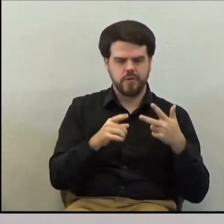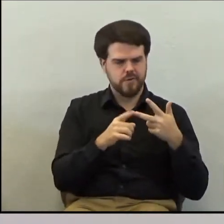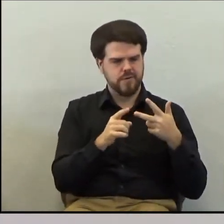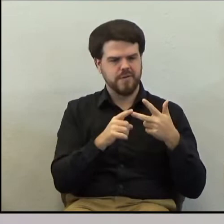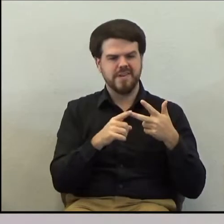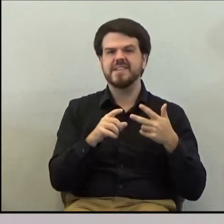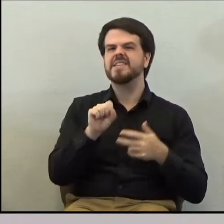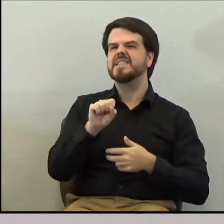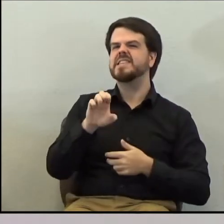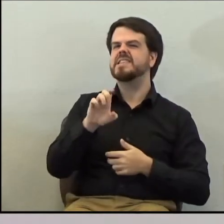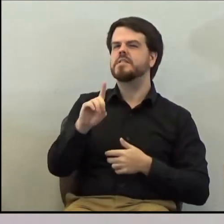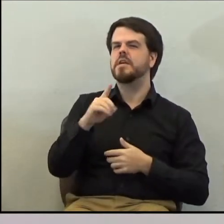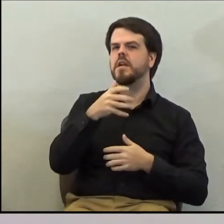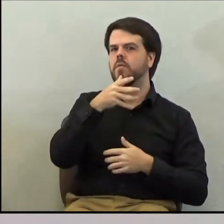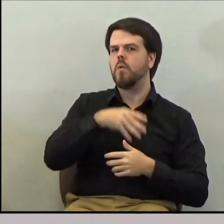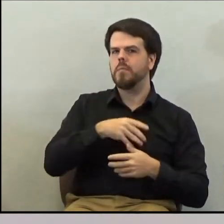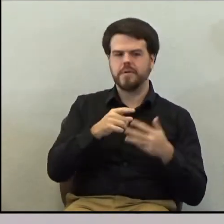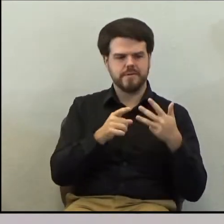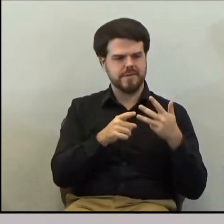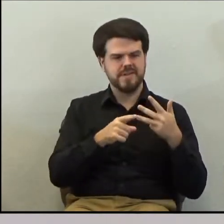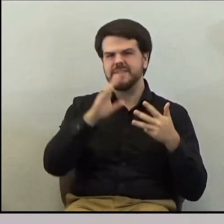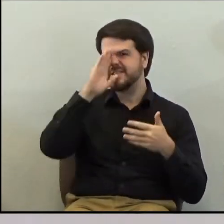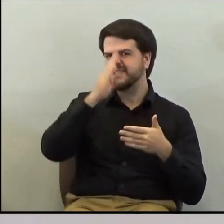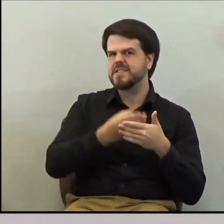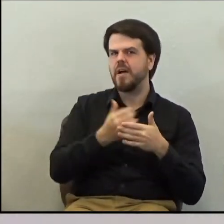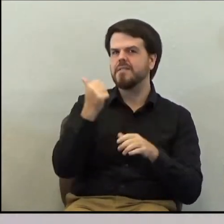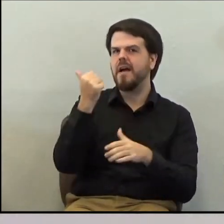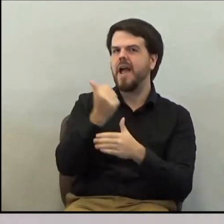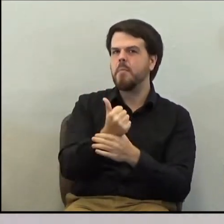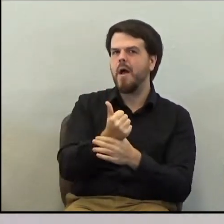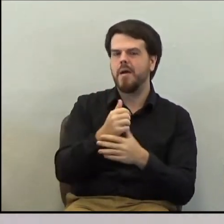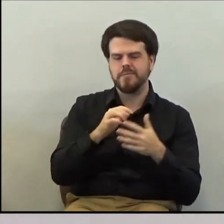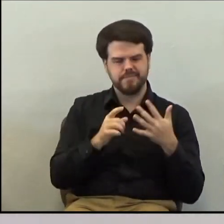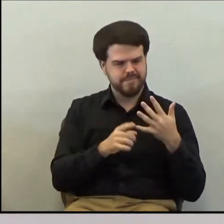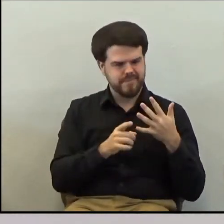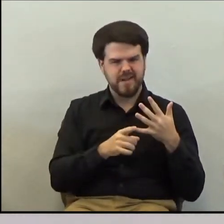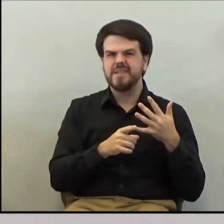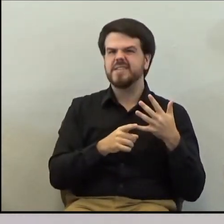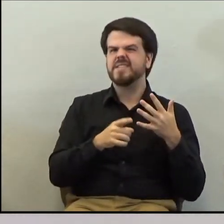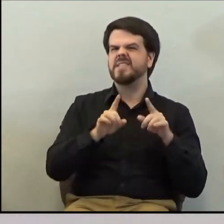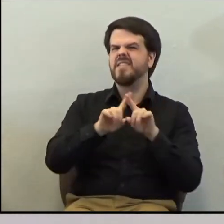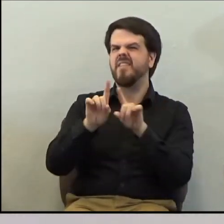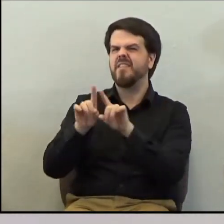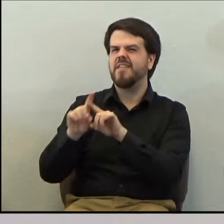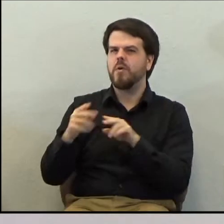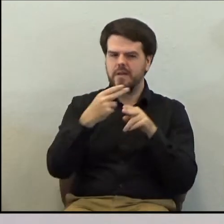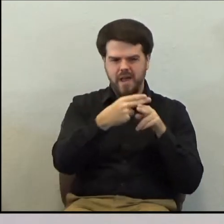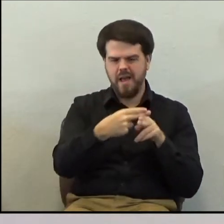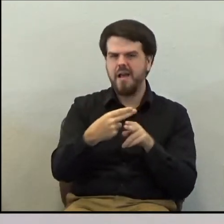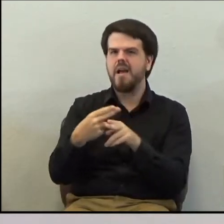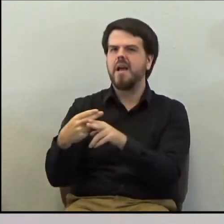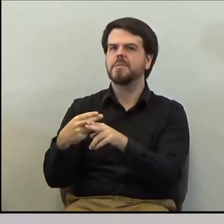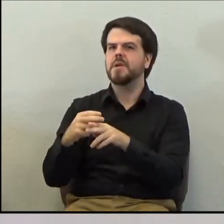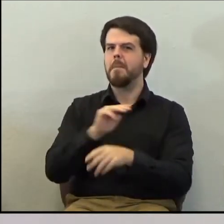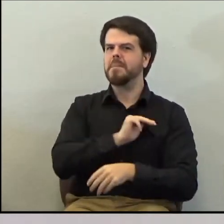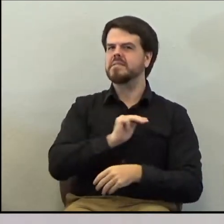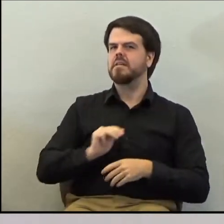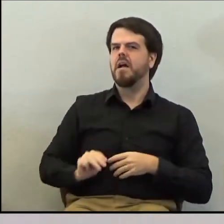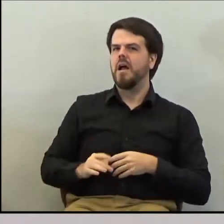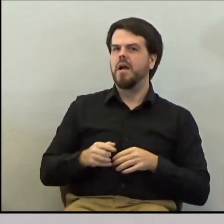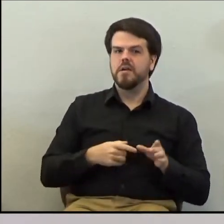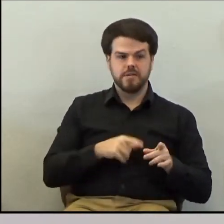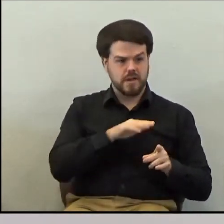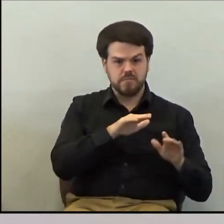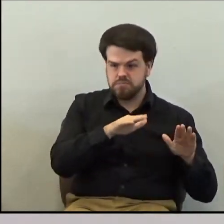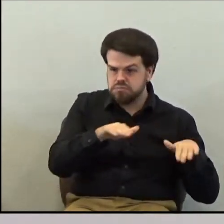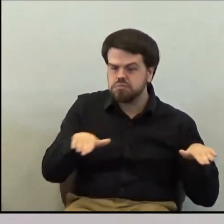woman, the Son of Abraham. Always in the Old Testament, they're saying, he will come. He will come into the world. Repent and